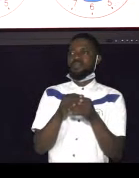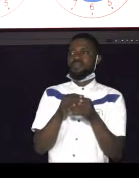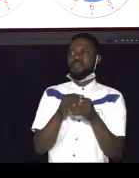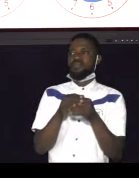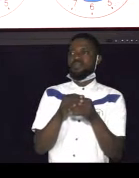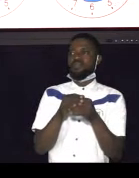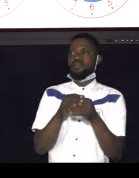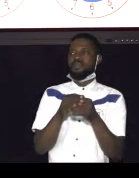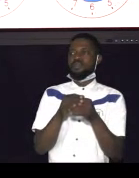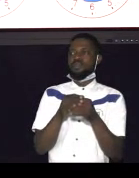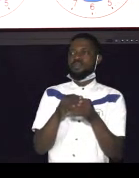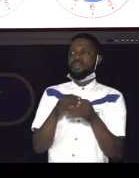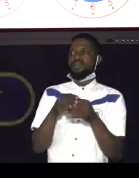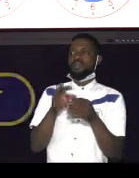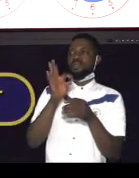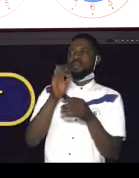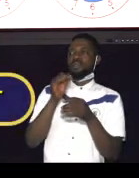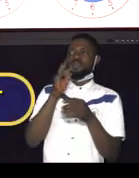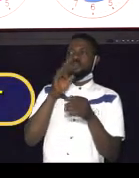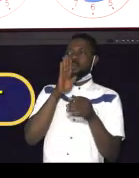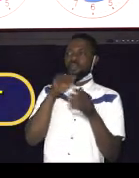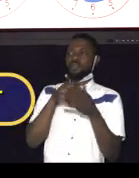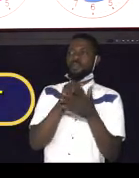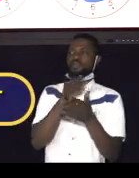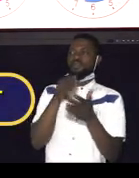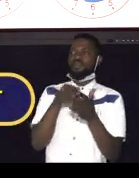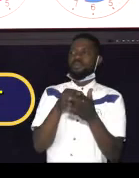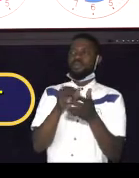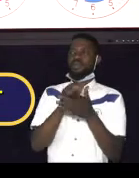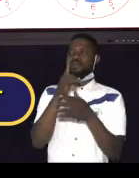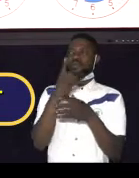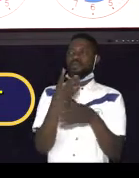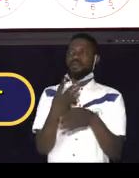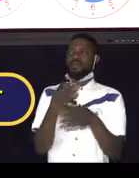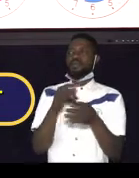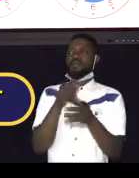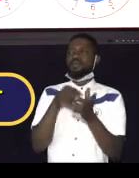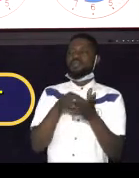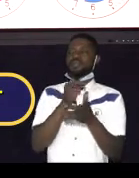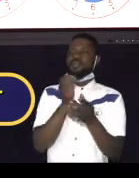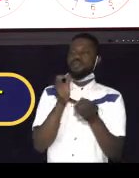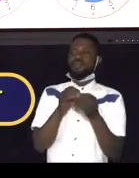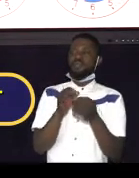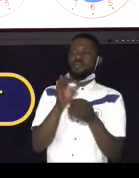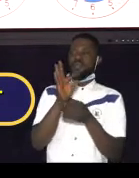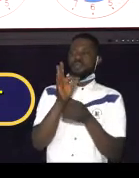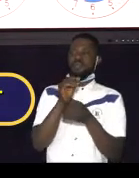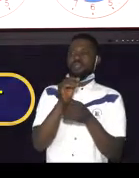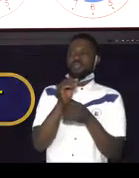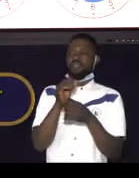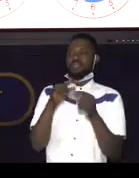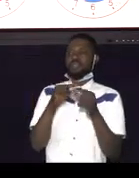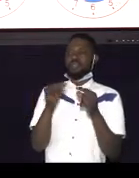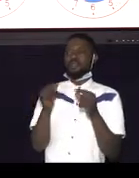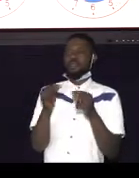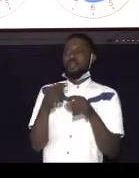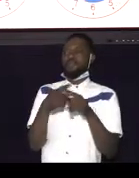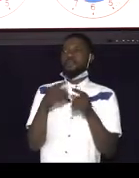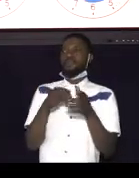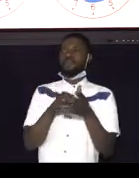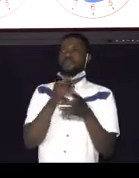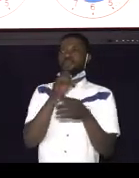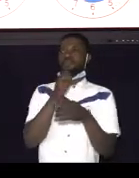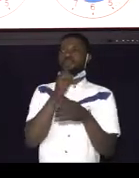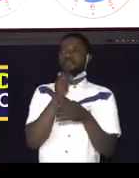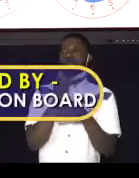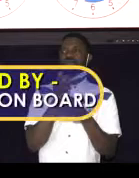this way, then 90 will get to this point because that is 1/4, but this is already more than, so that is 90 degrees, but it is not